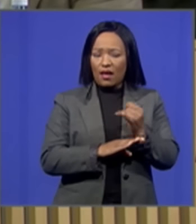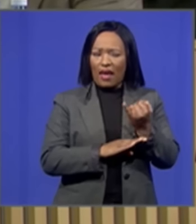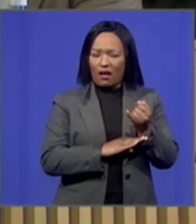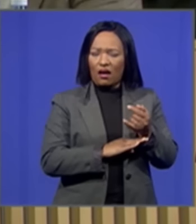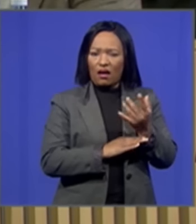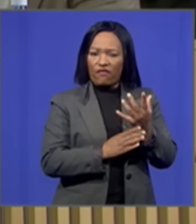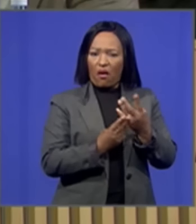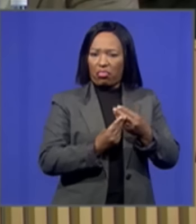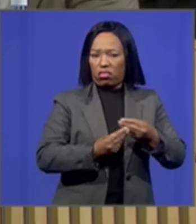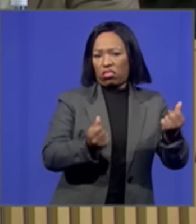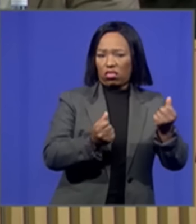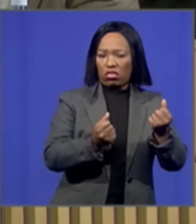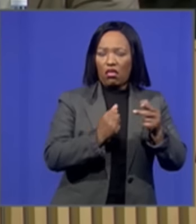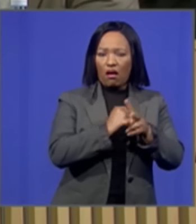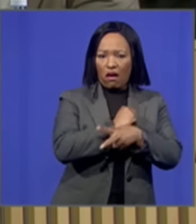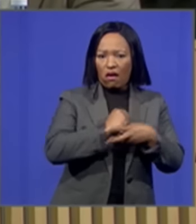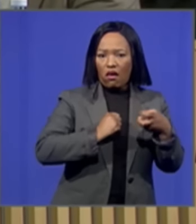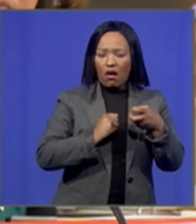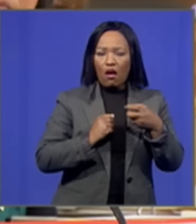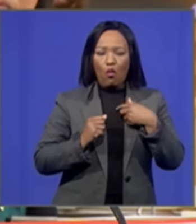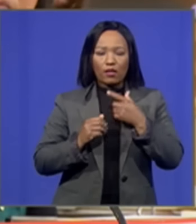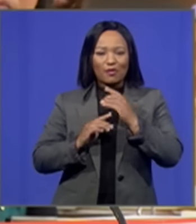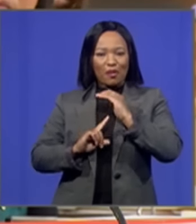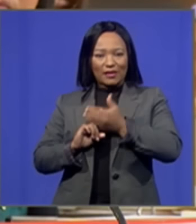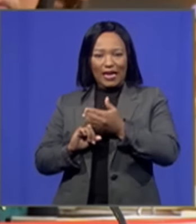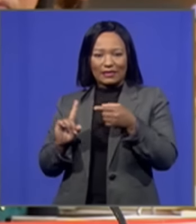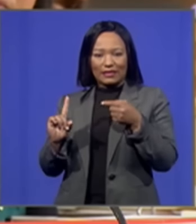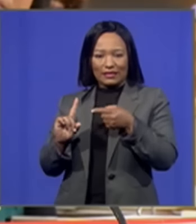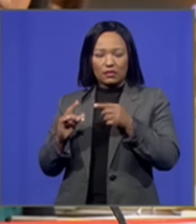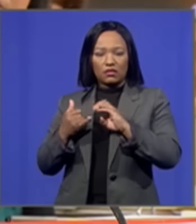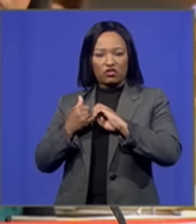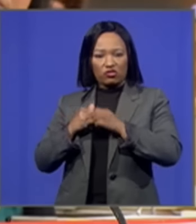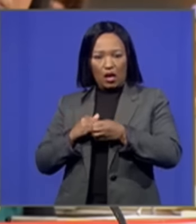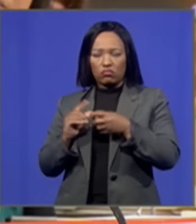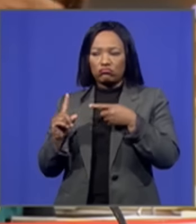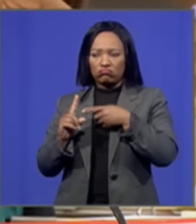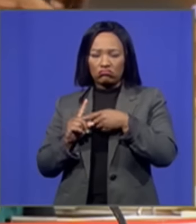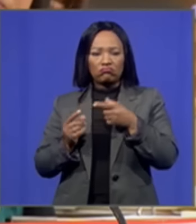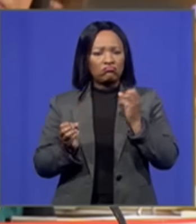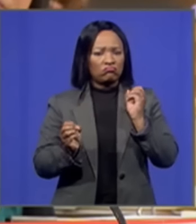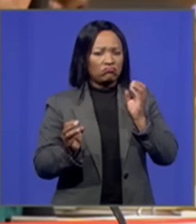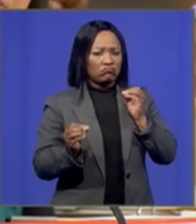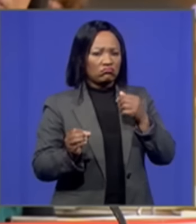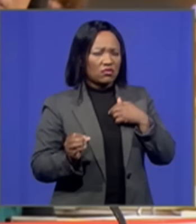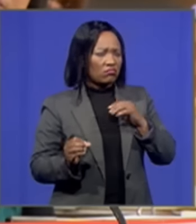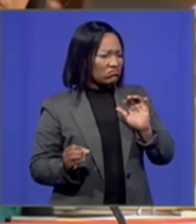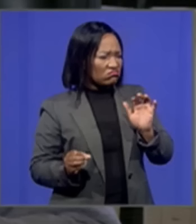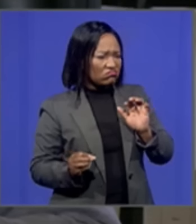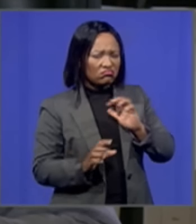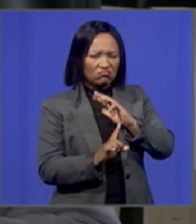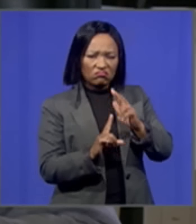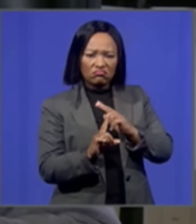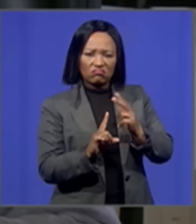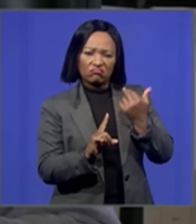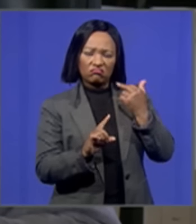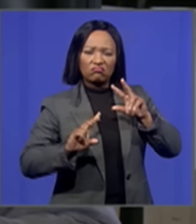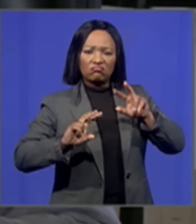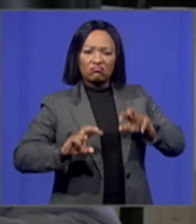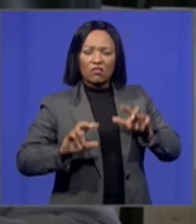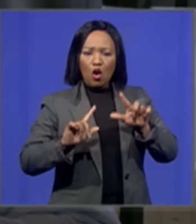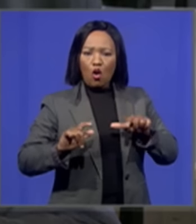Mo maitekong a go sireletsa seriti sa gagwe, Senona o tlhagisitse katlholo ya go se bonwe molato ya dipatlisiso tsa komiti